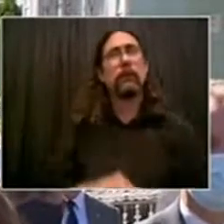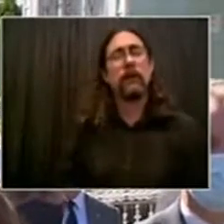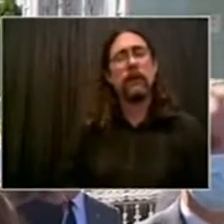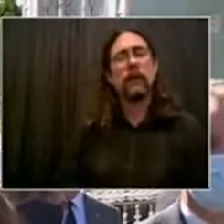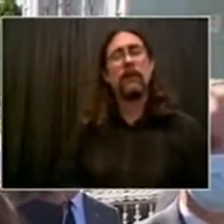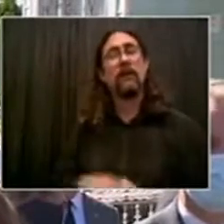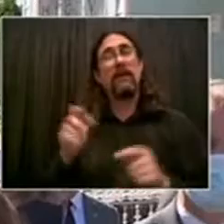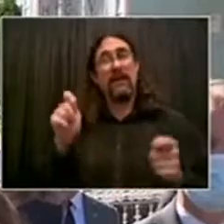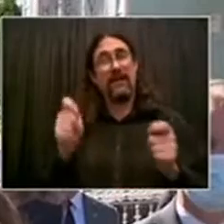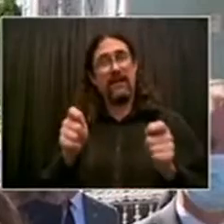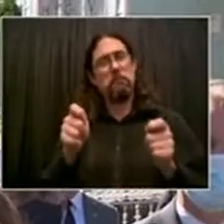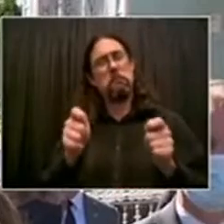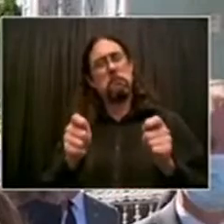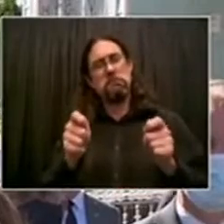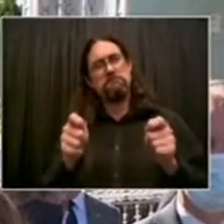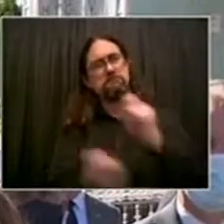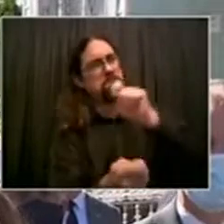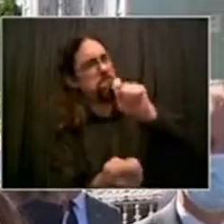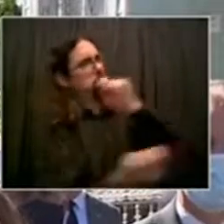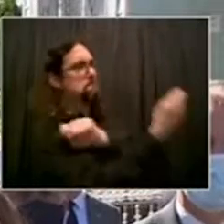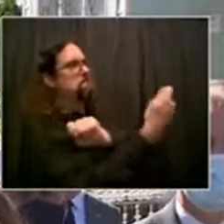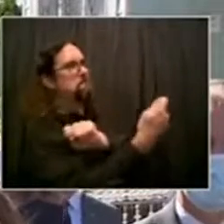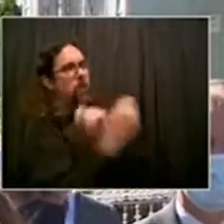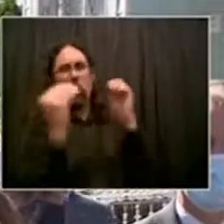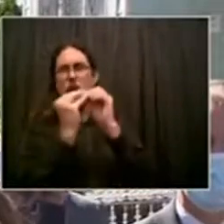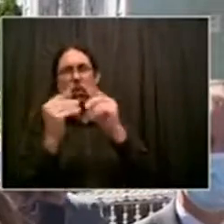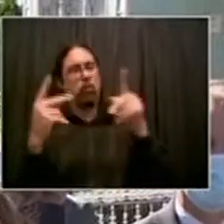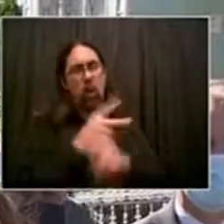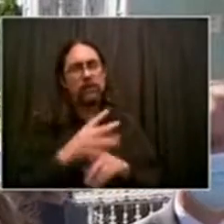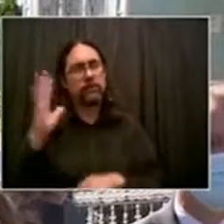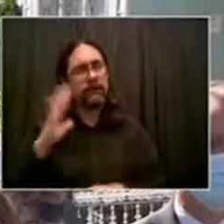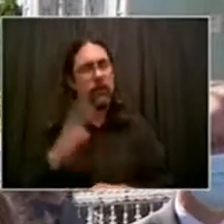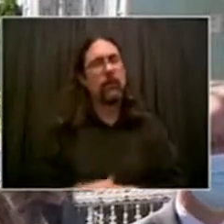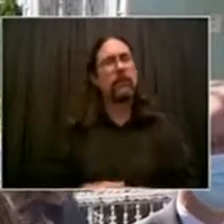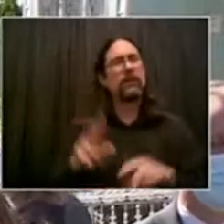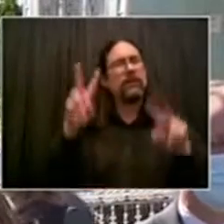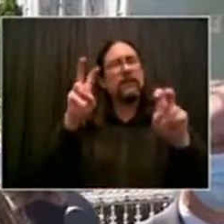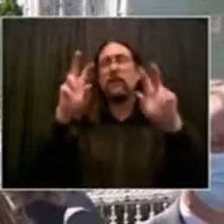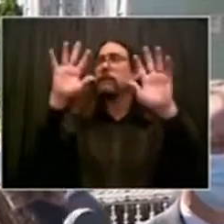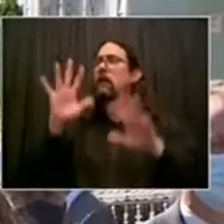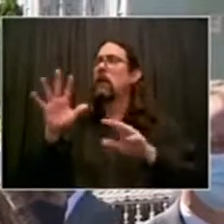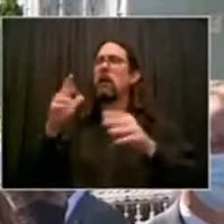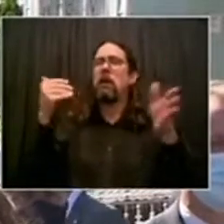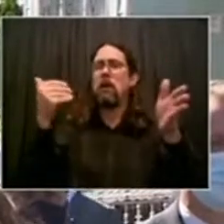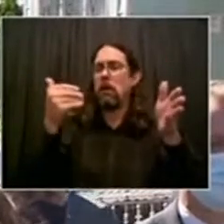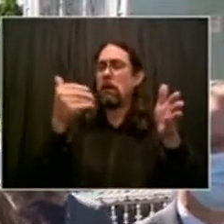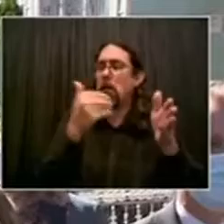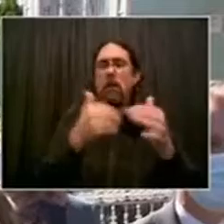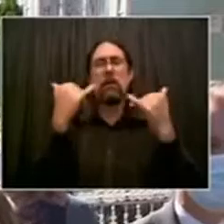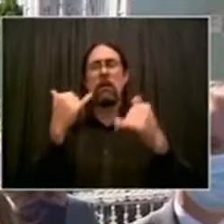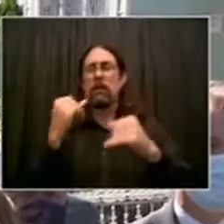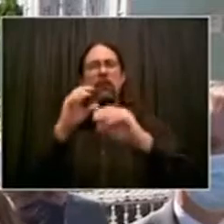A record set 2 weeks ago, another record set now, rainfall like we haven't seen ever before. This